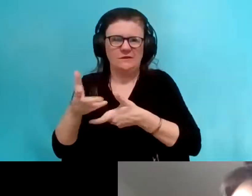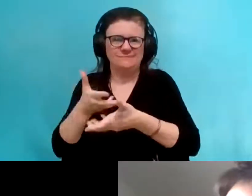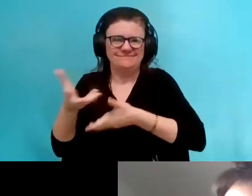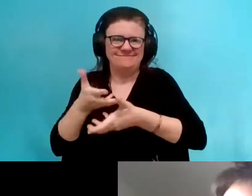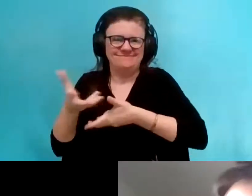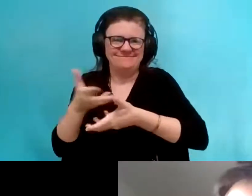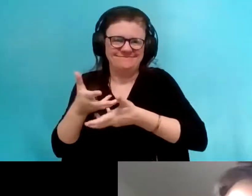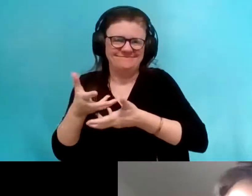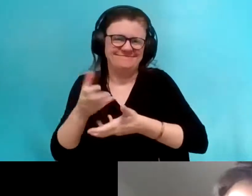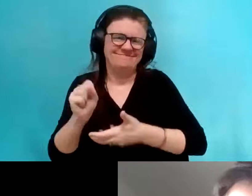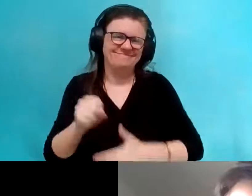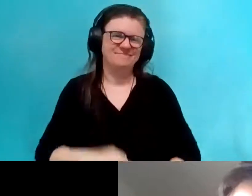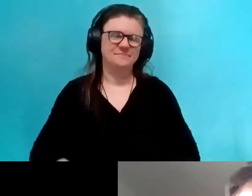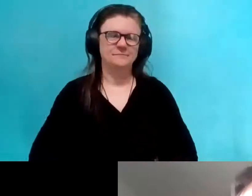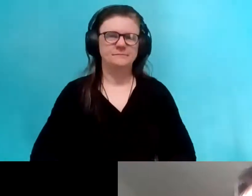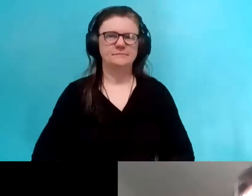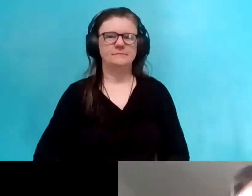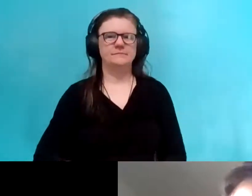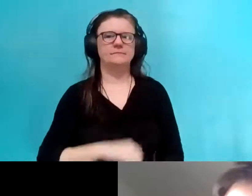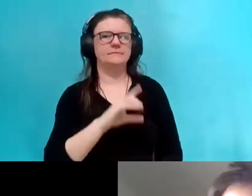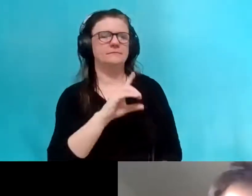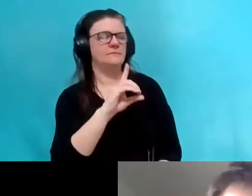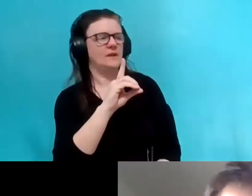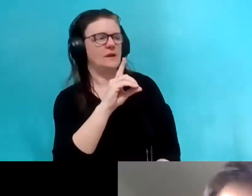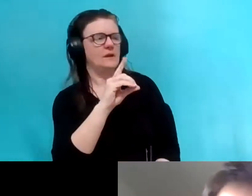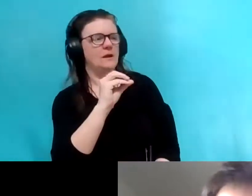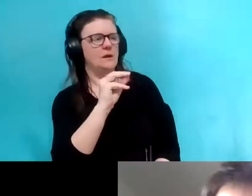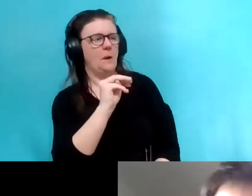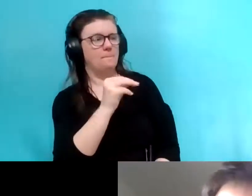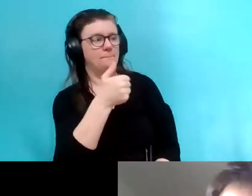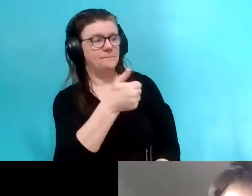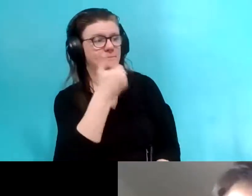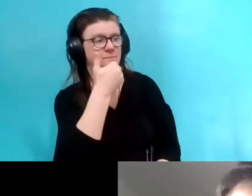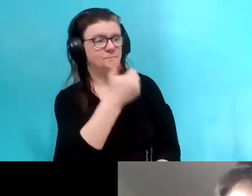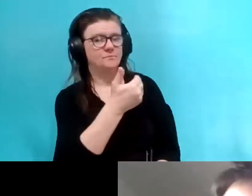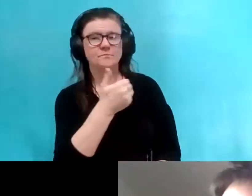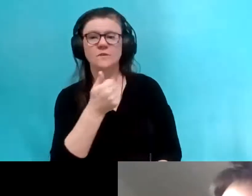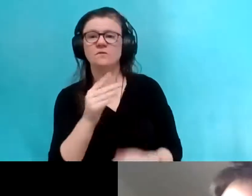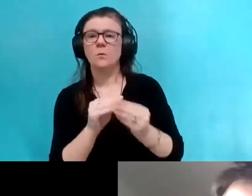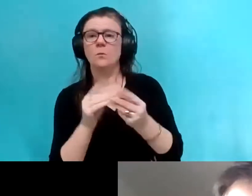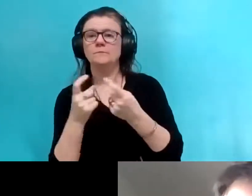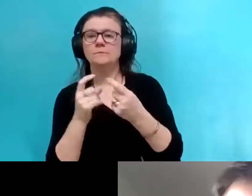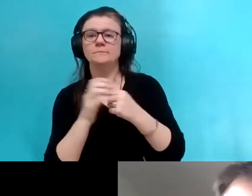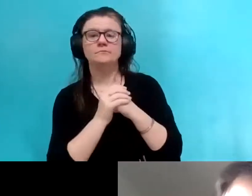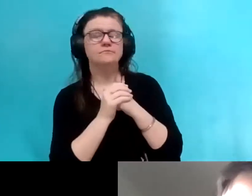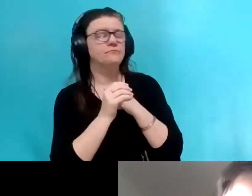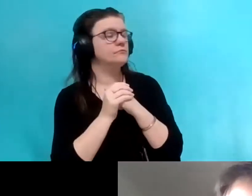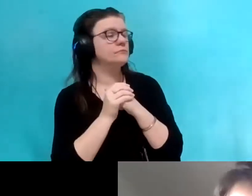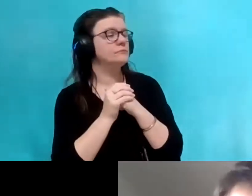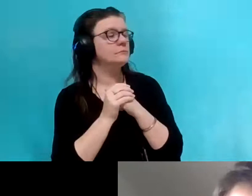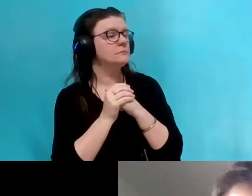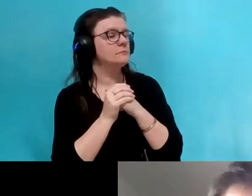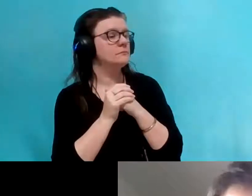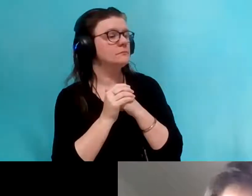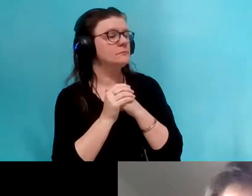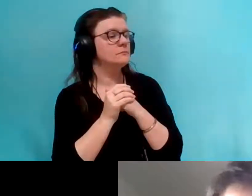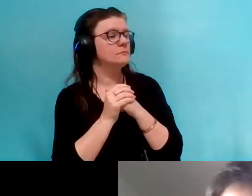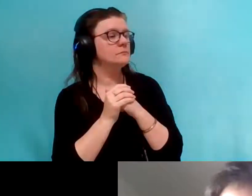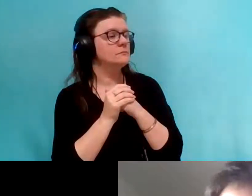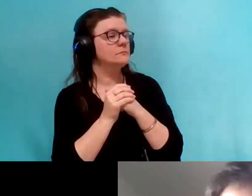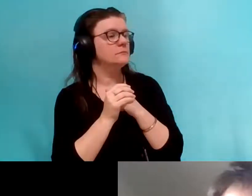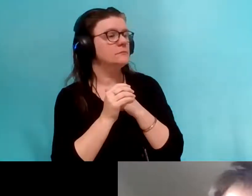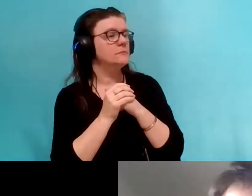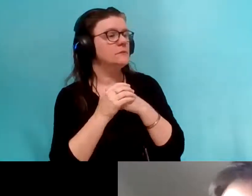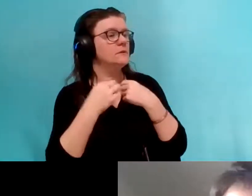is going to be less strong. Yeah, great. We've got a couple more coming in. So training of